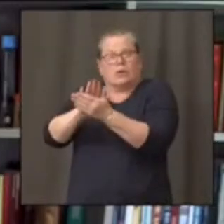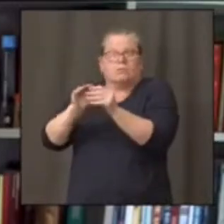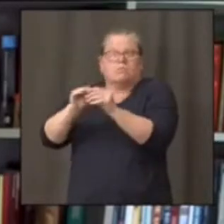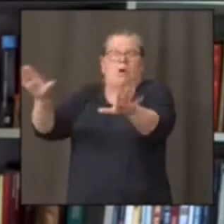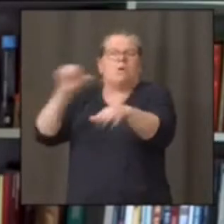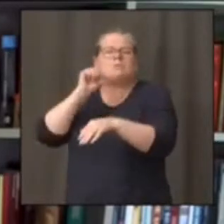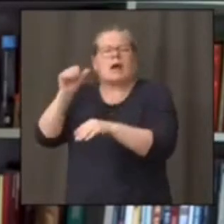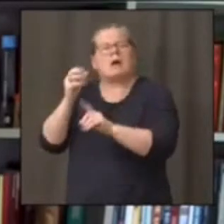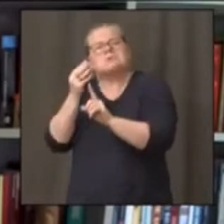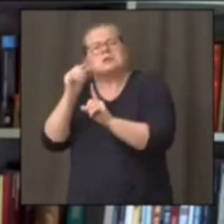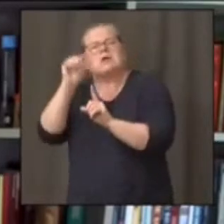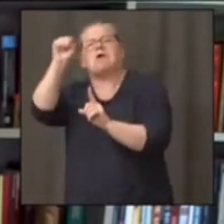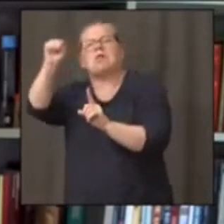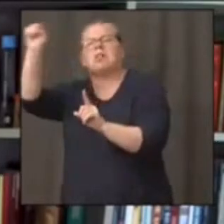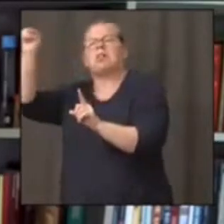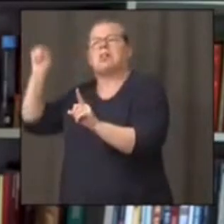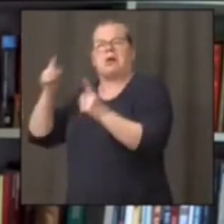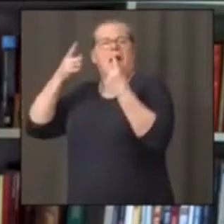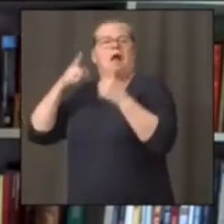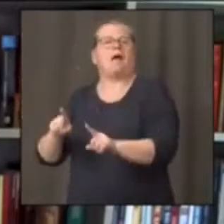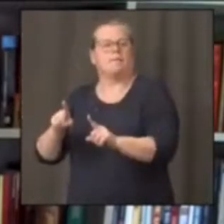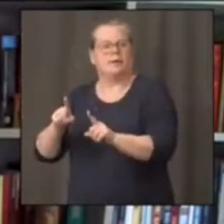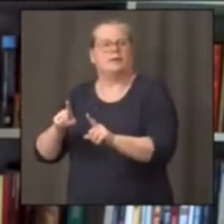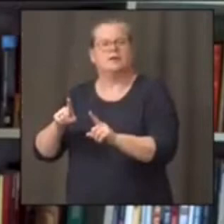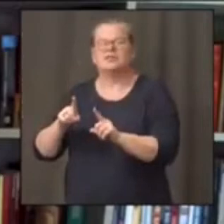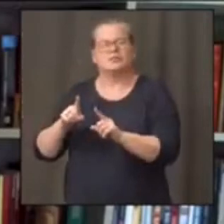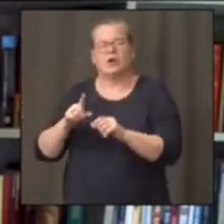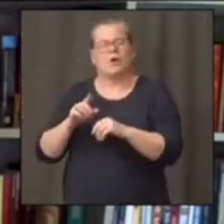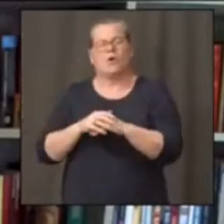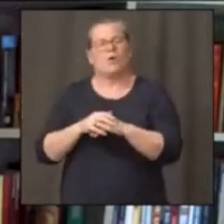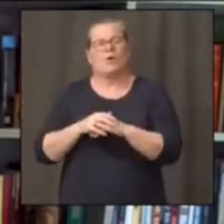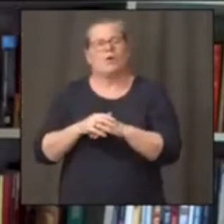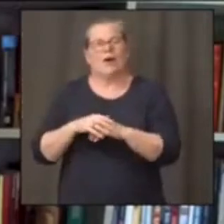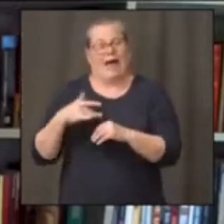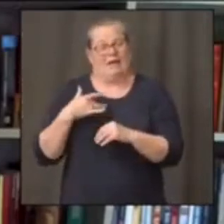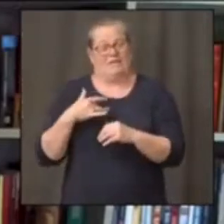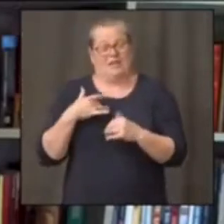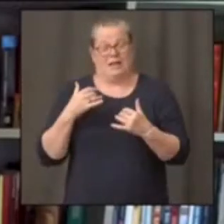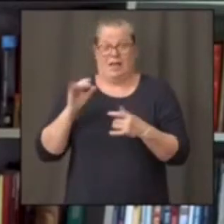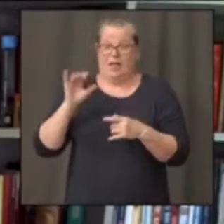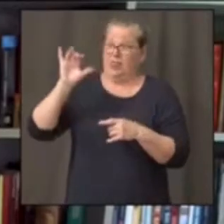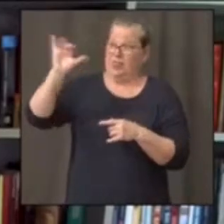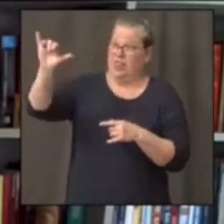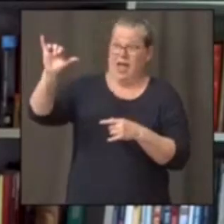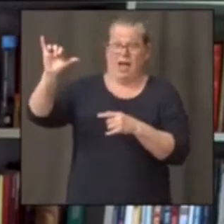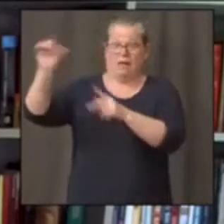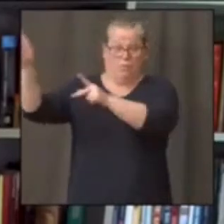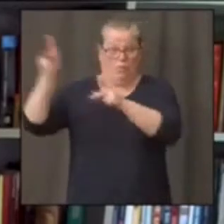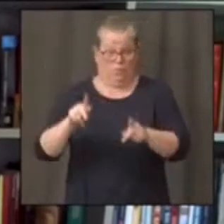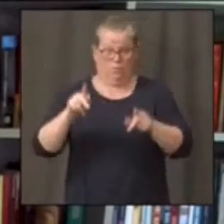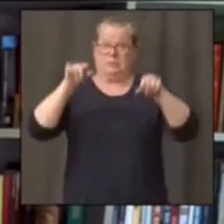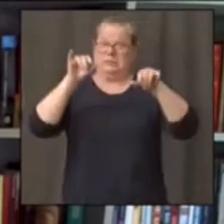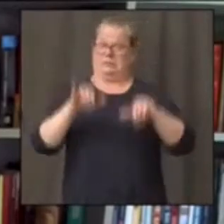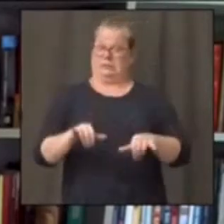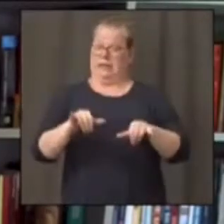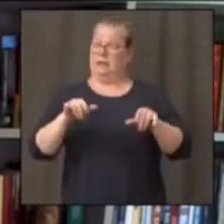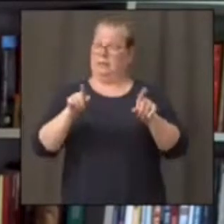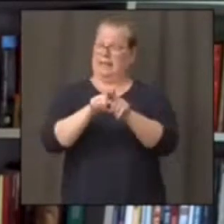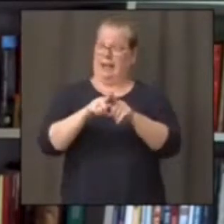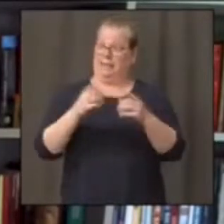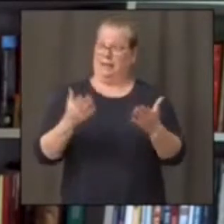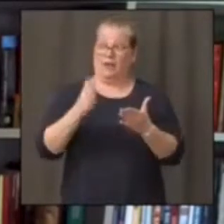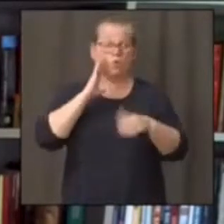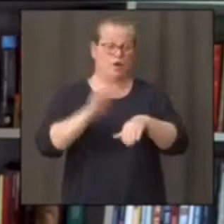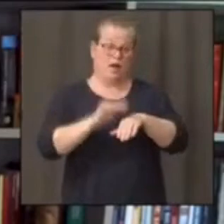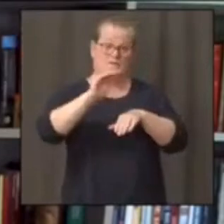had this type of outbreak. But I don't think we really can tell now, you know, if schools are going to drive transmission in the community.